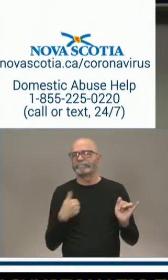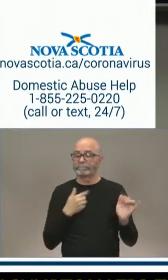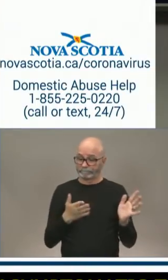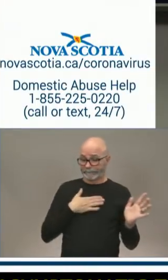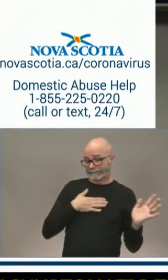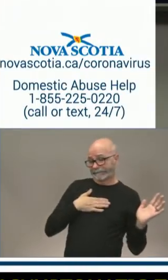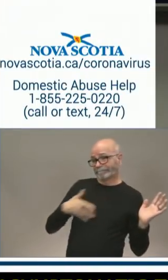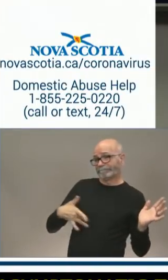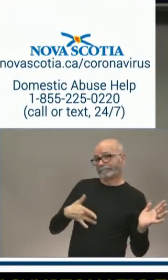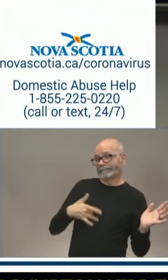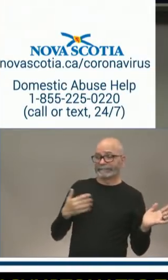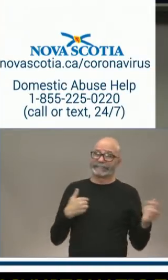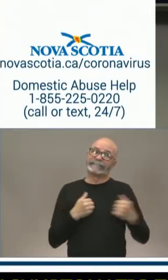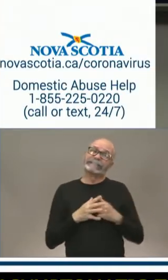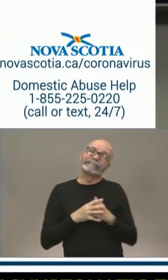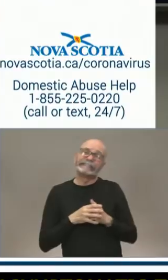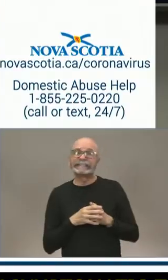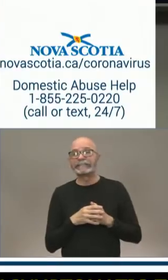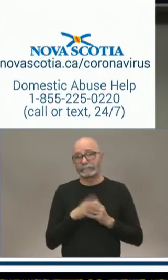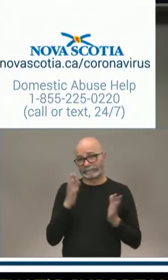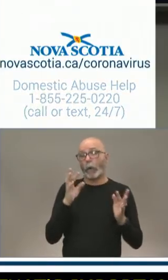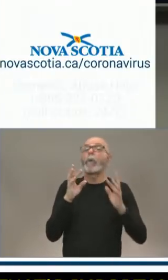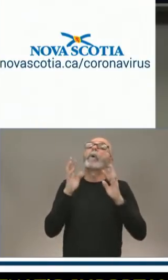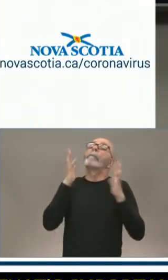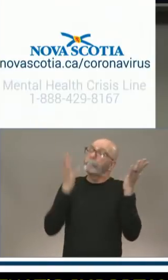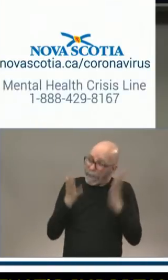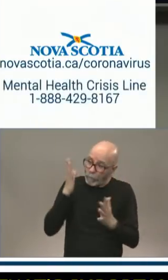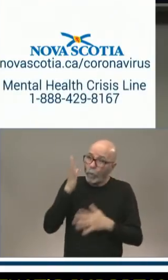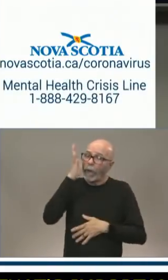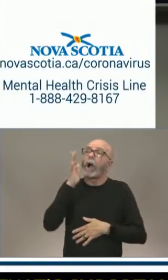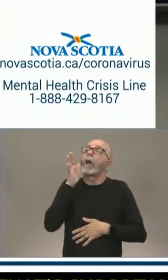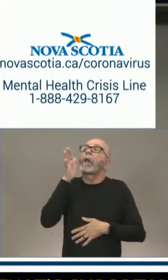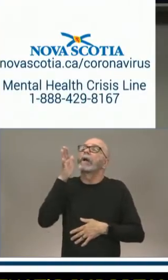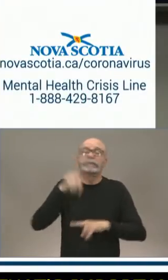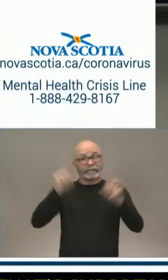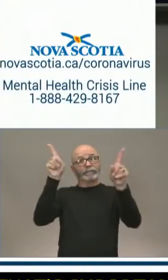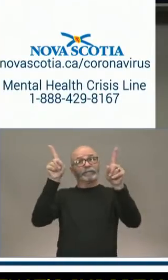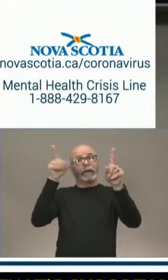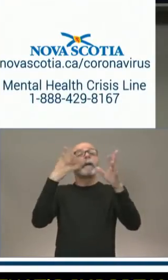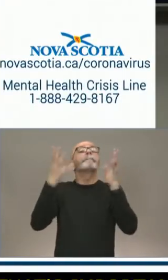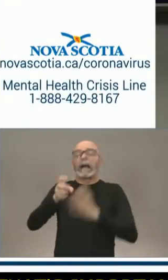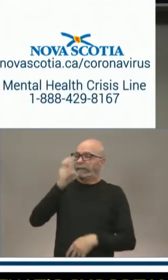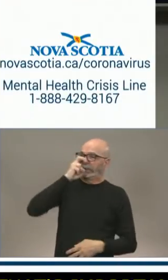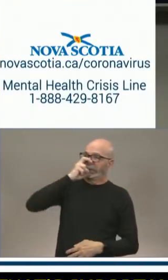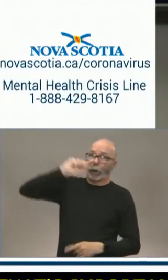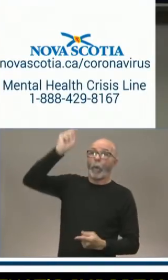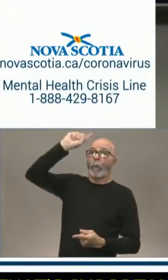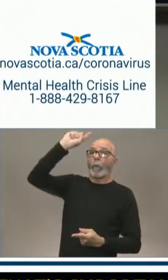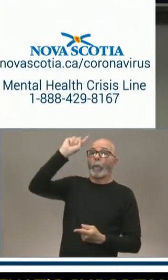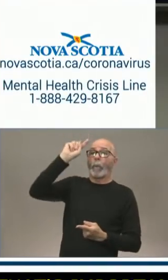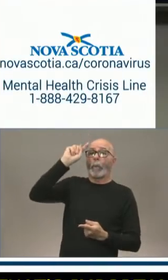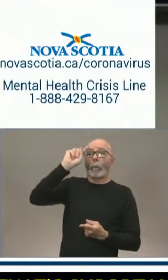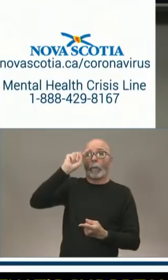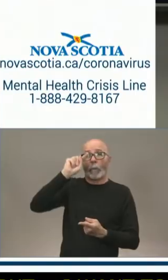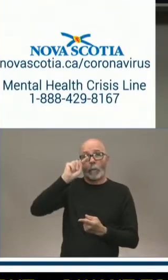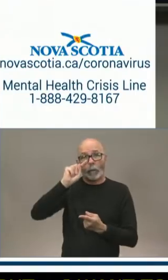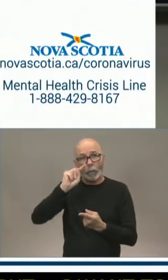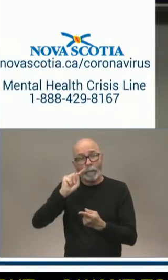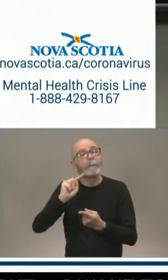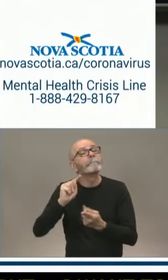much different and much less restrictive environment as we get high levels of population